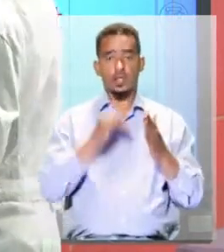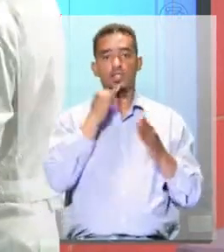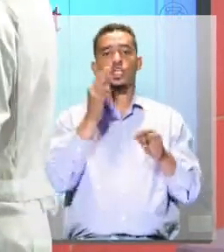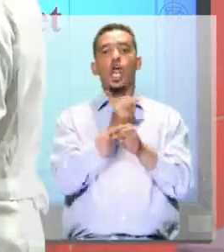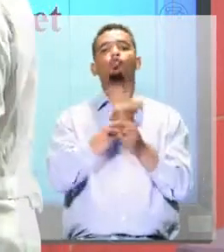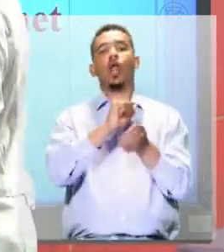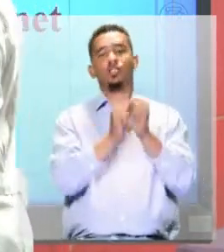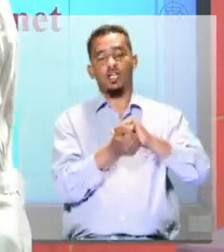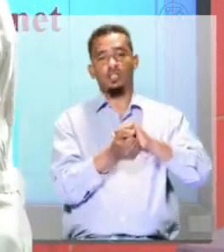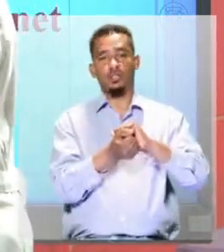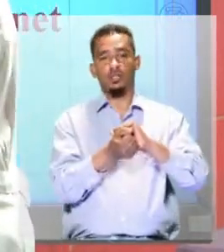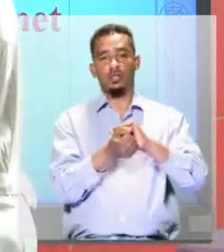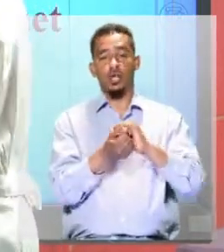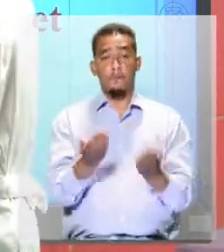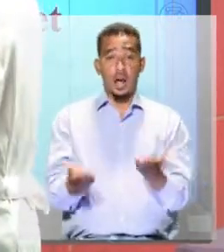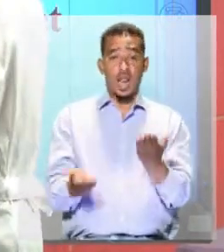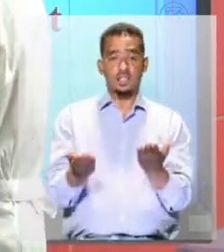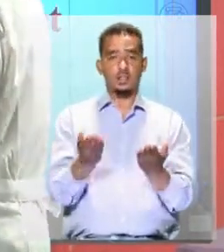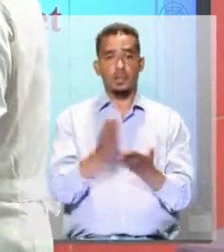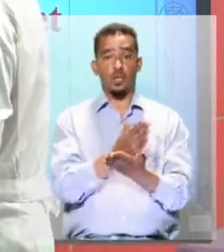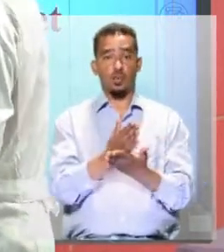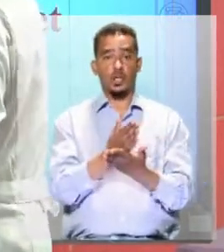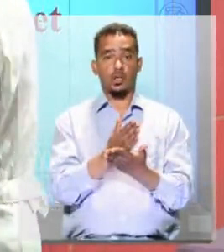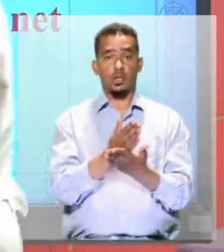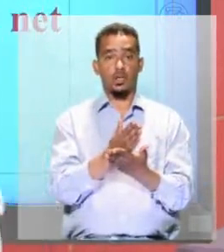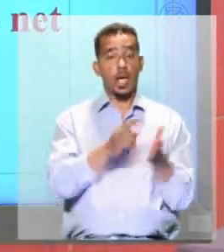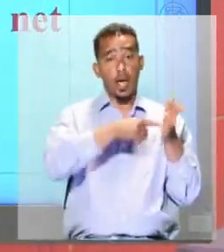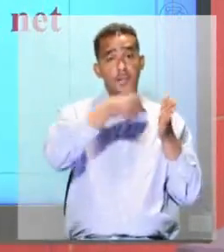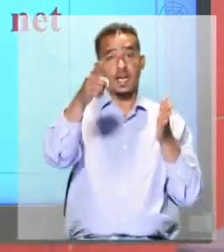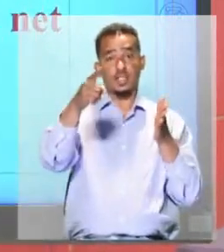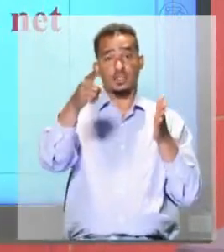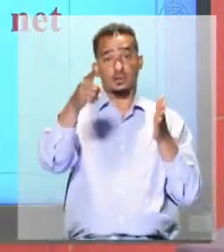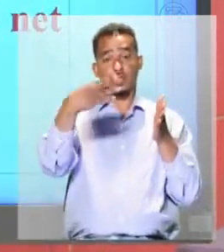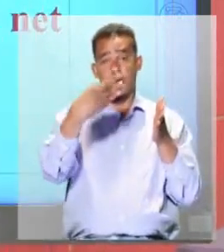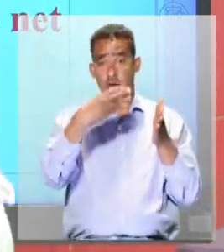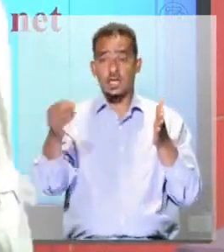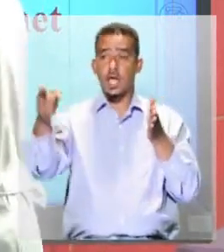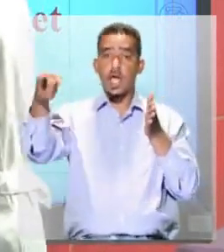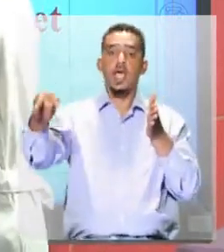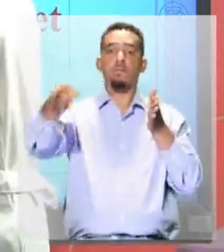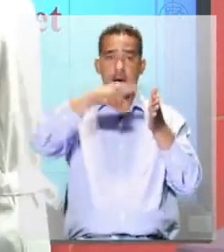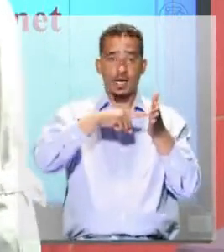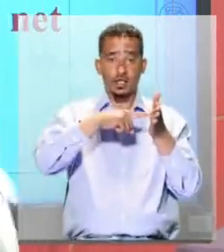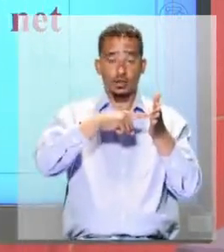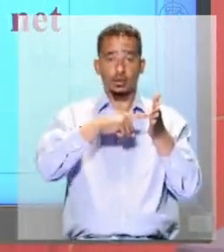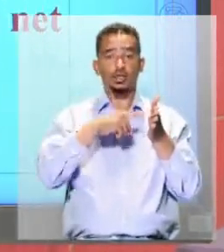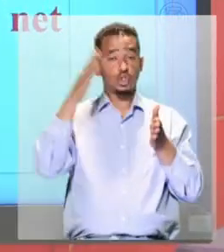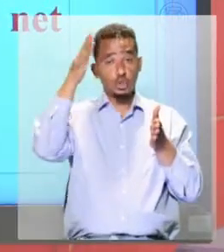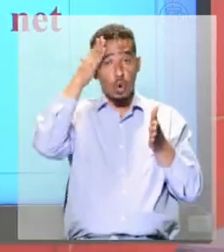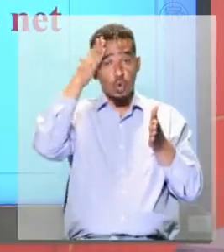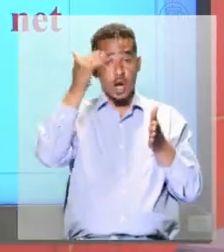The balance between immigration and immigration is known